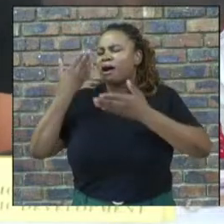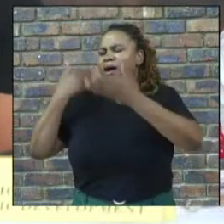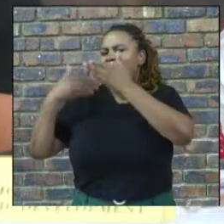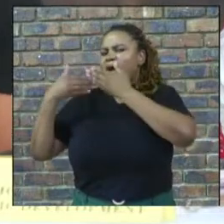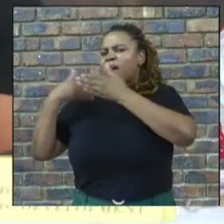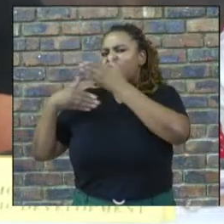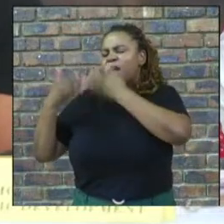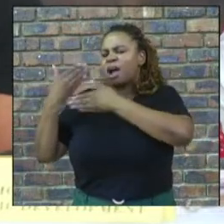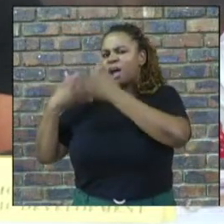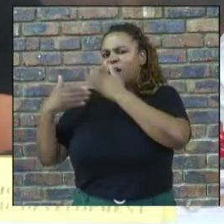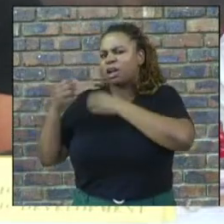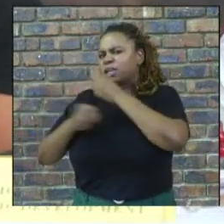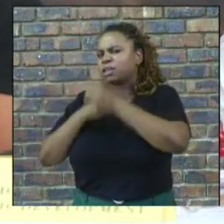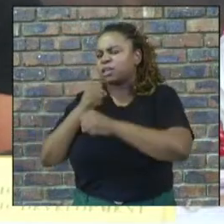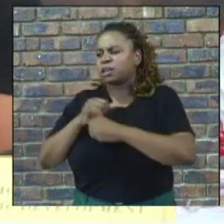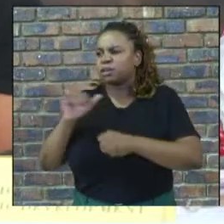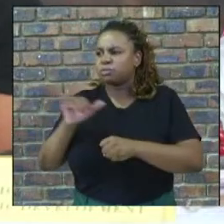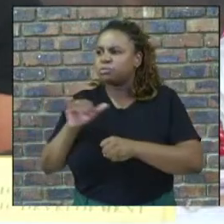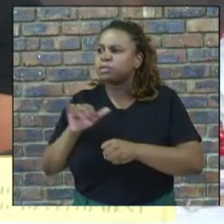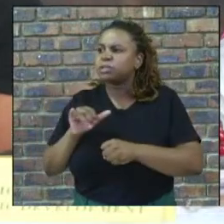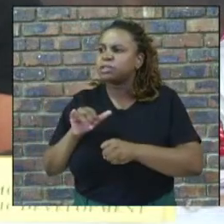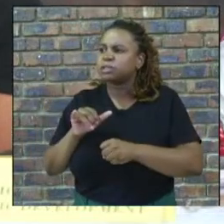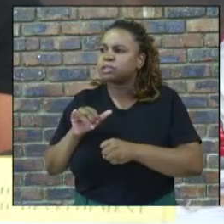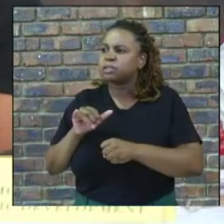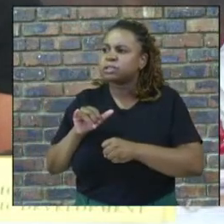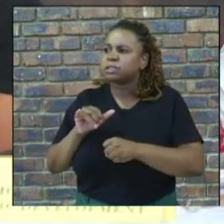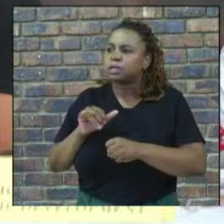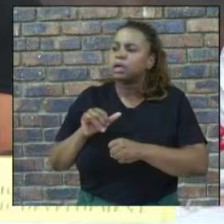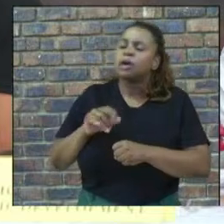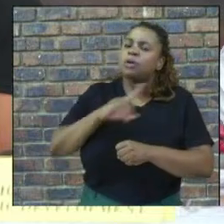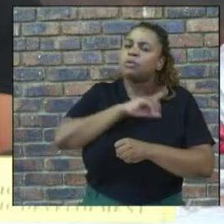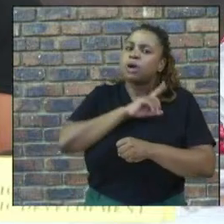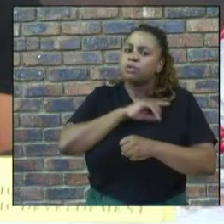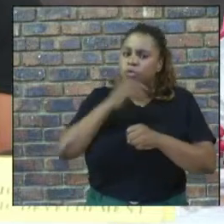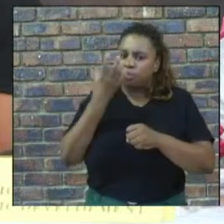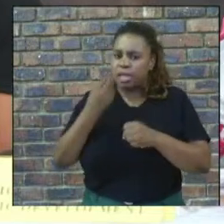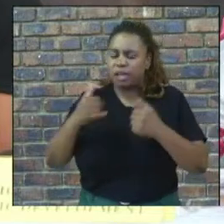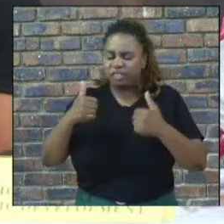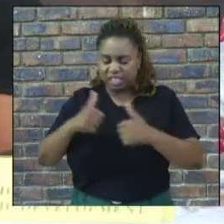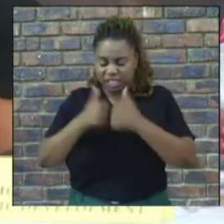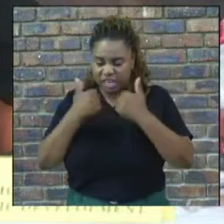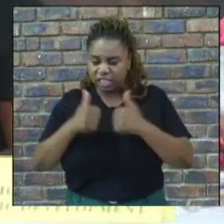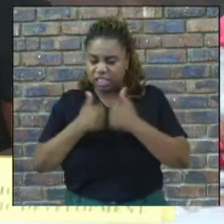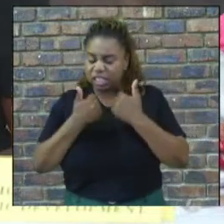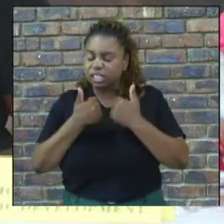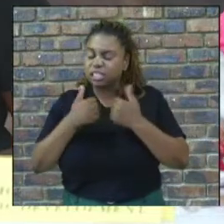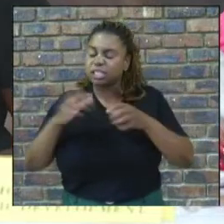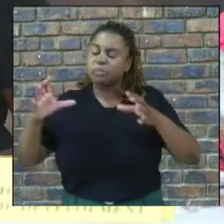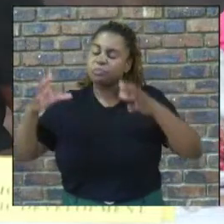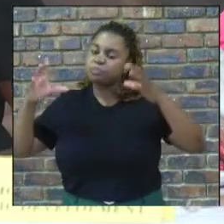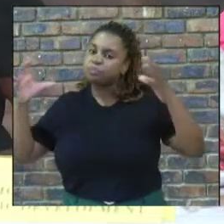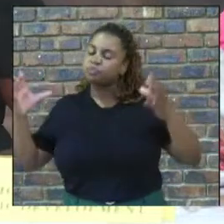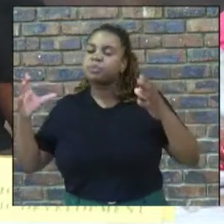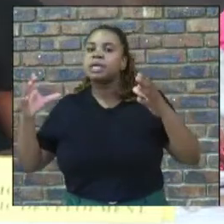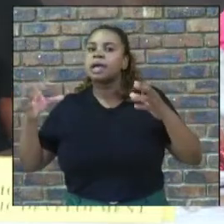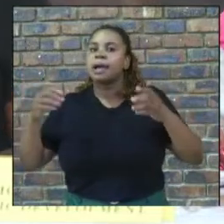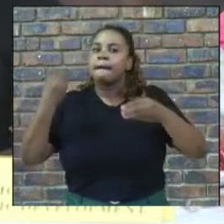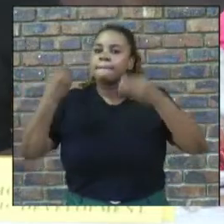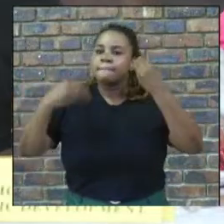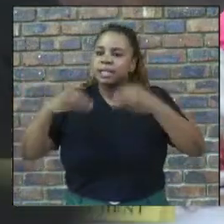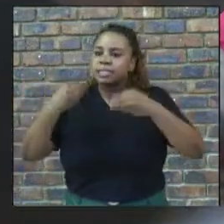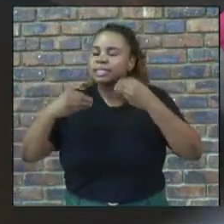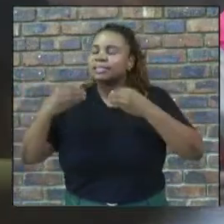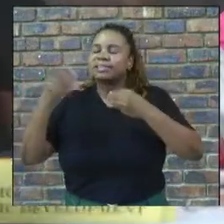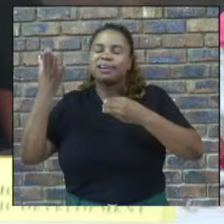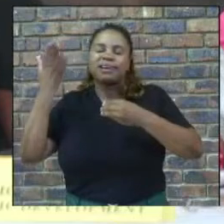been misused and not paid. So it tlo tsa nako e kanang kang, it tlo lebella morago nako e kanang kang na.